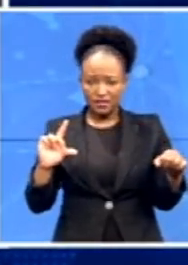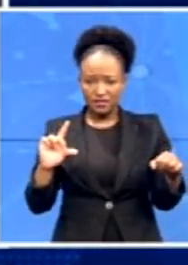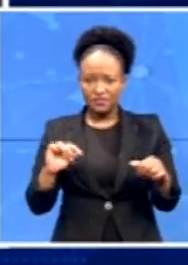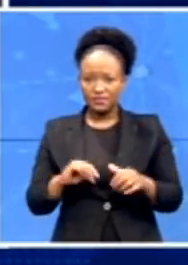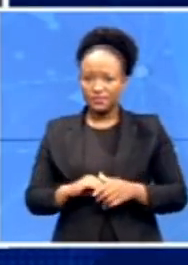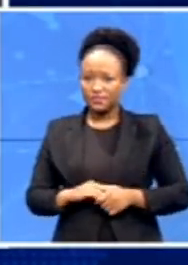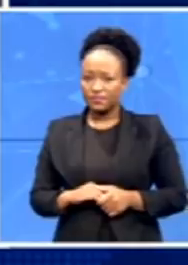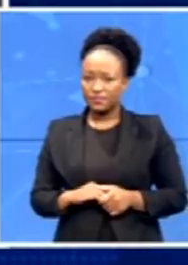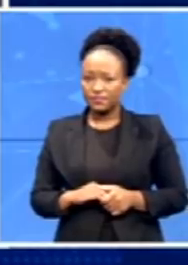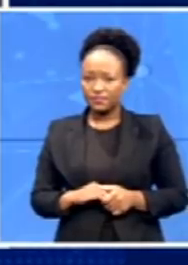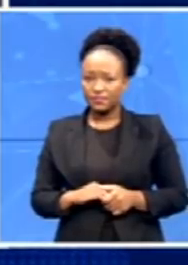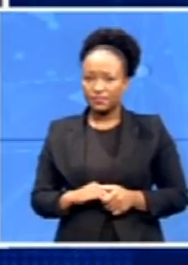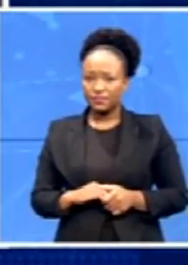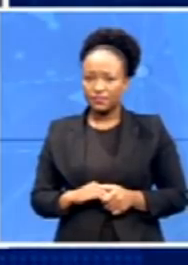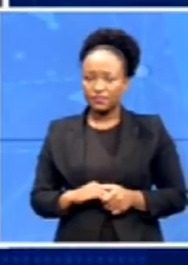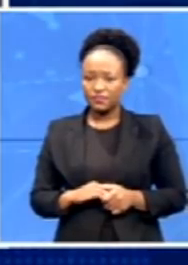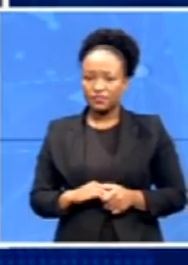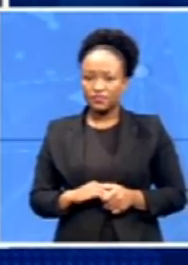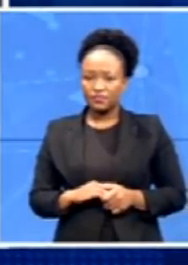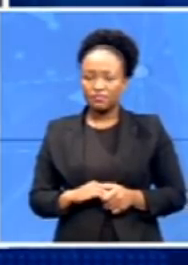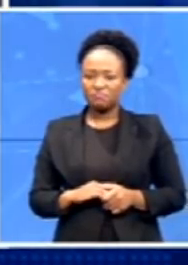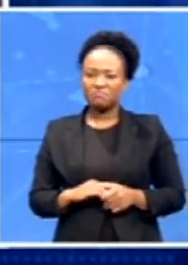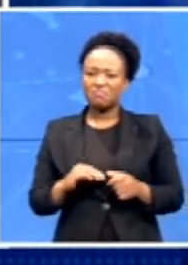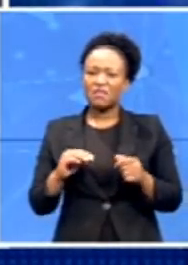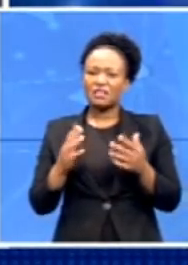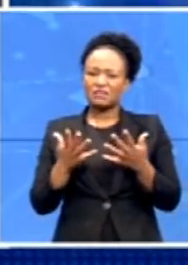Well, somewhere along the line, my